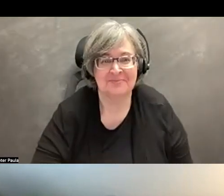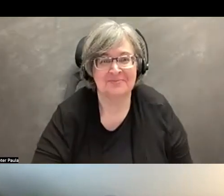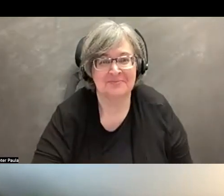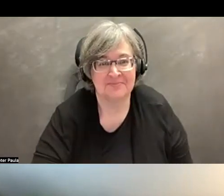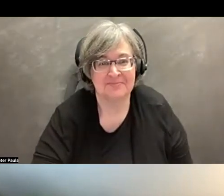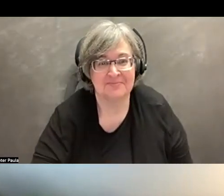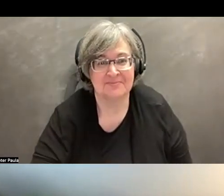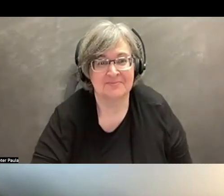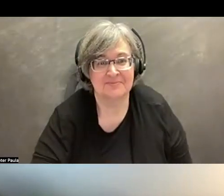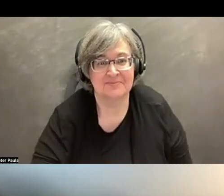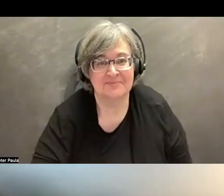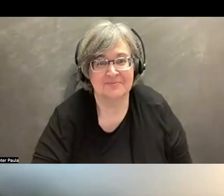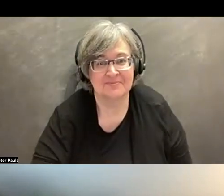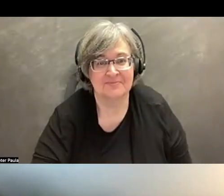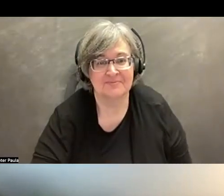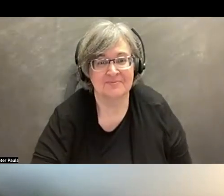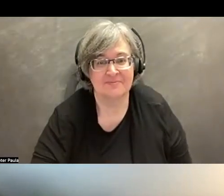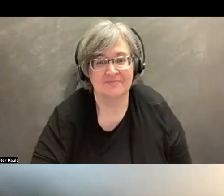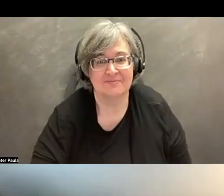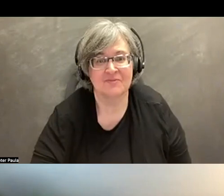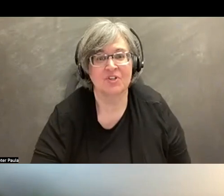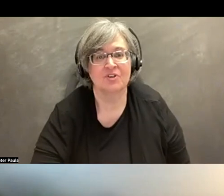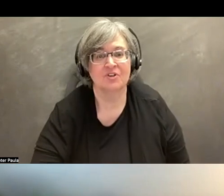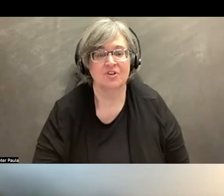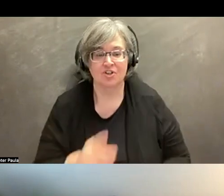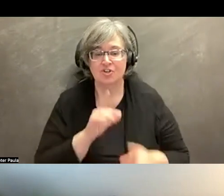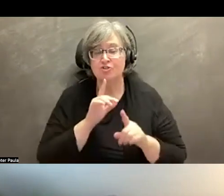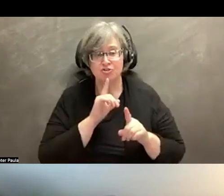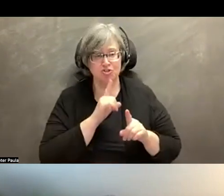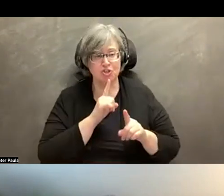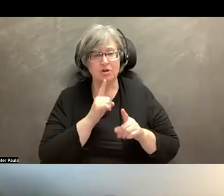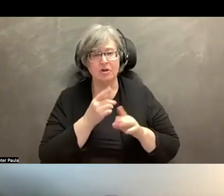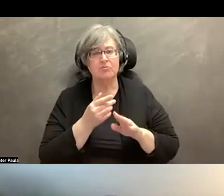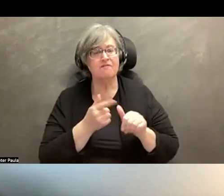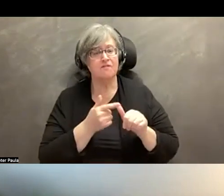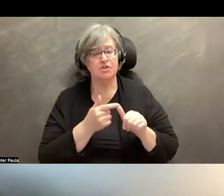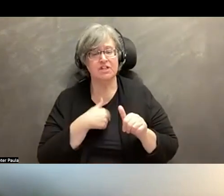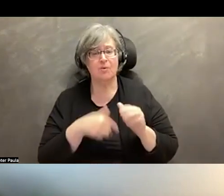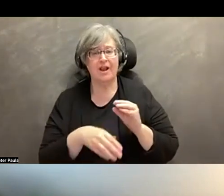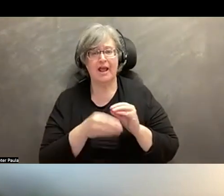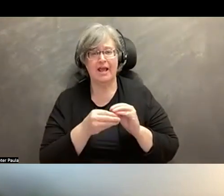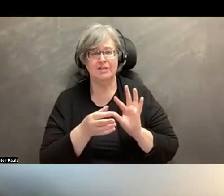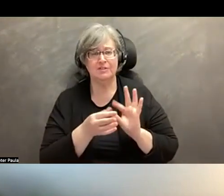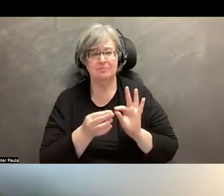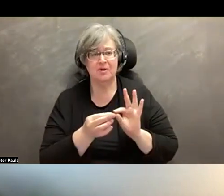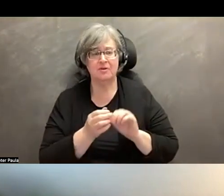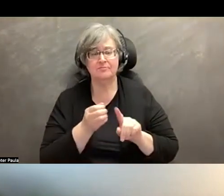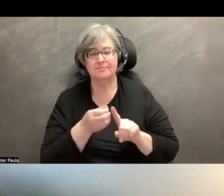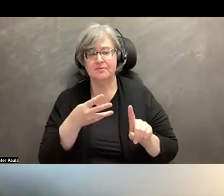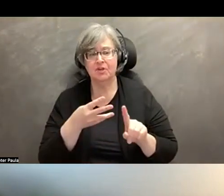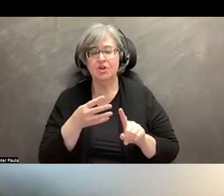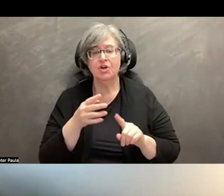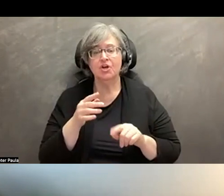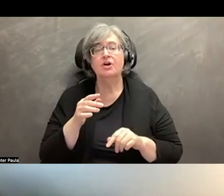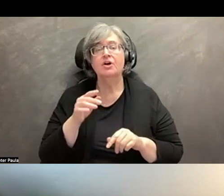Sure. And before we do that, I think I could probably add a teeny bit to what you just said, which is low income housing